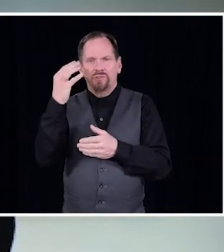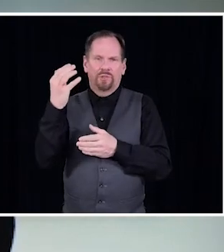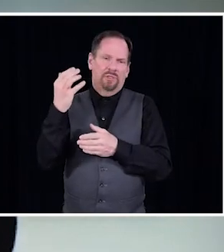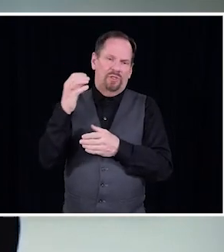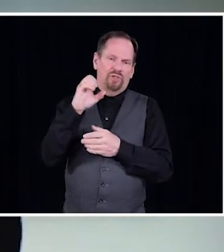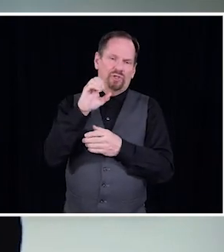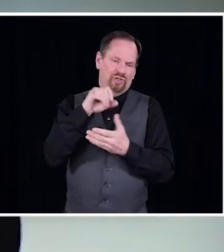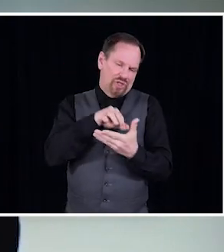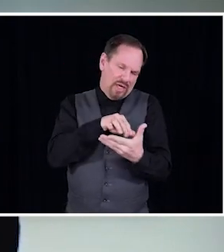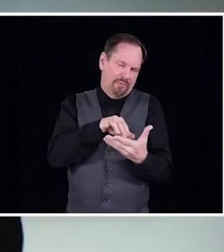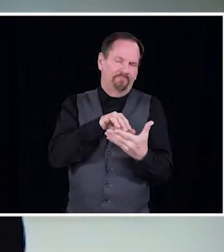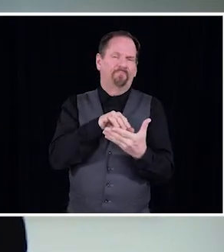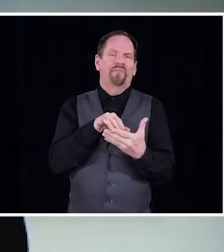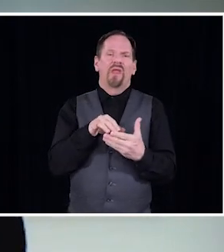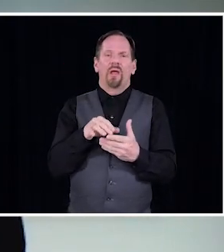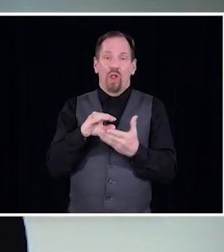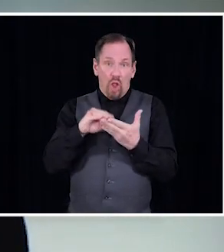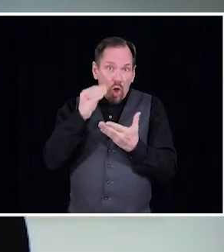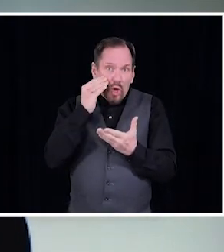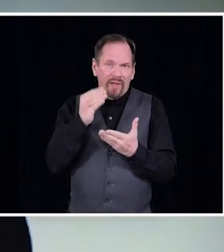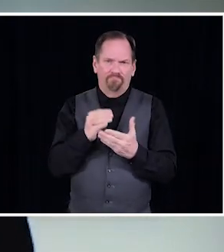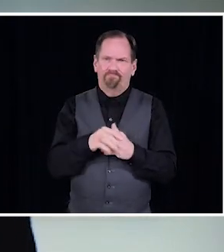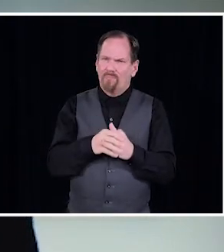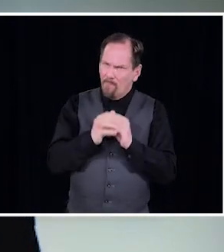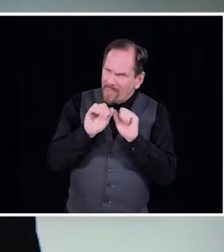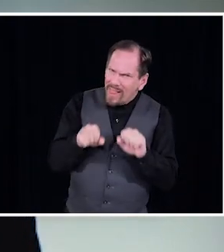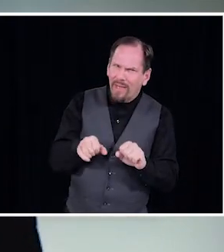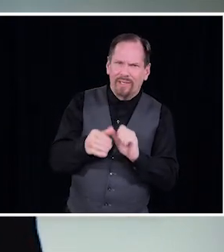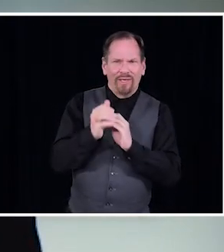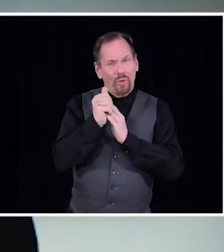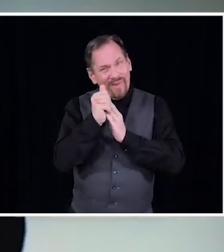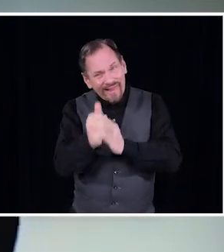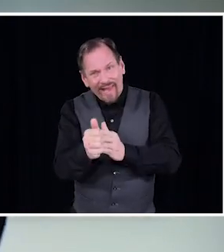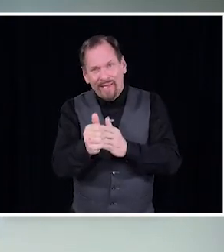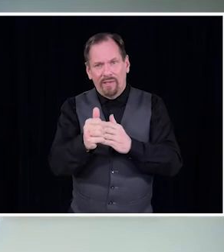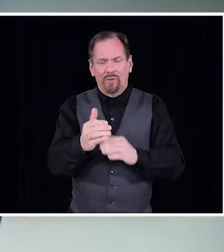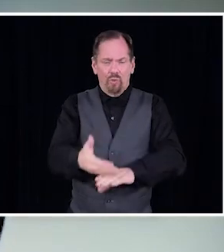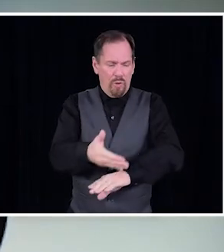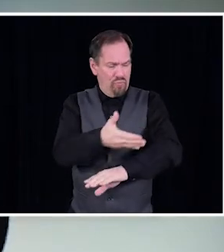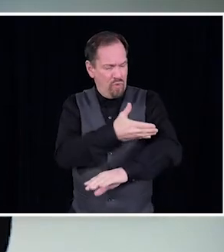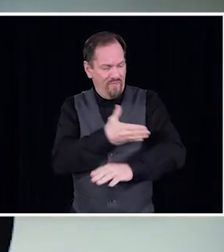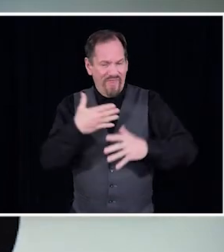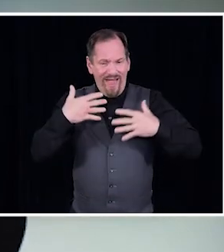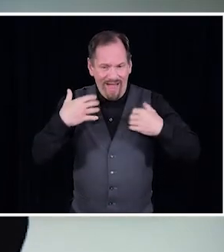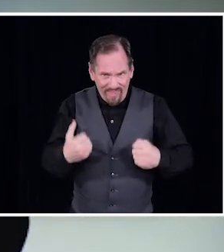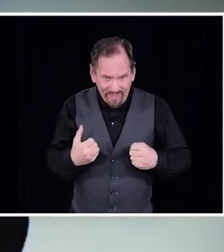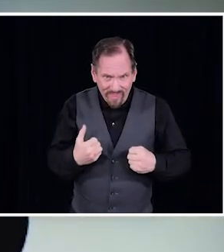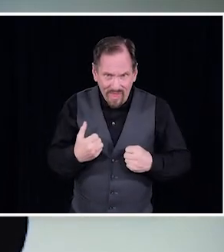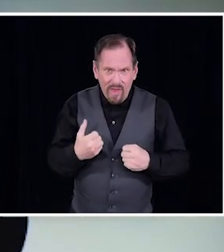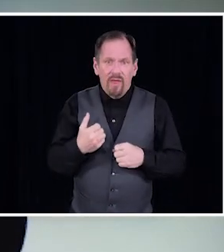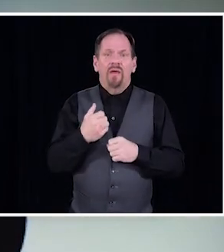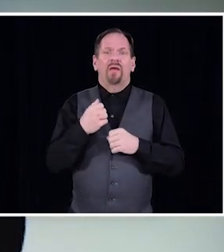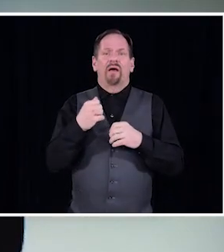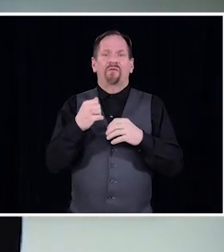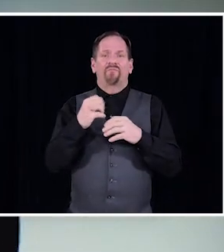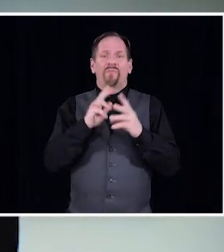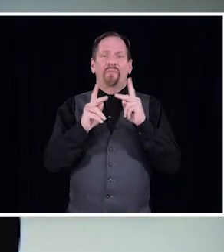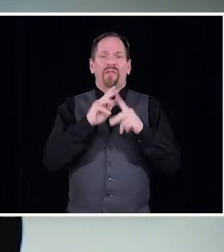and learning to lead in improving the health of the world's people. It is the very definition of a Hopkins